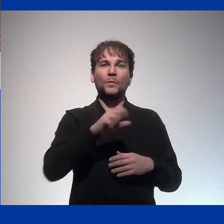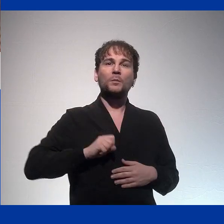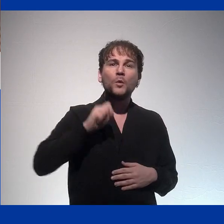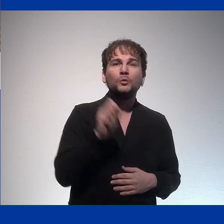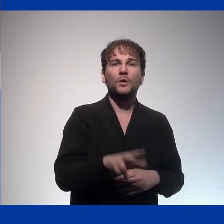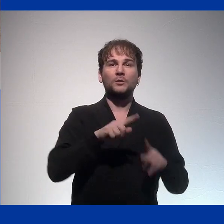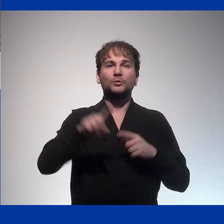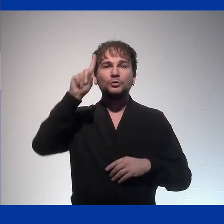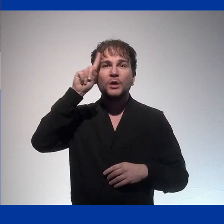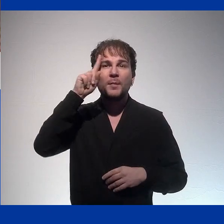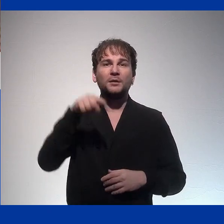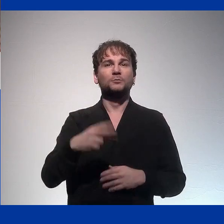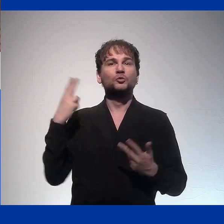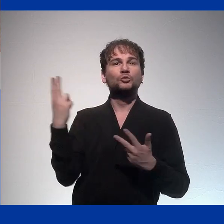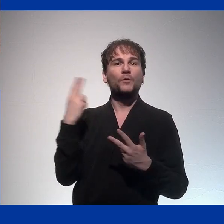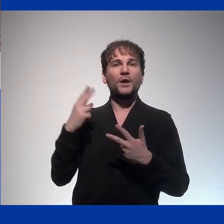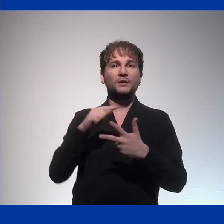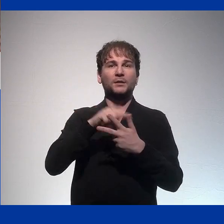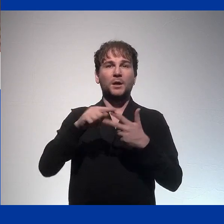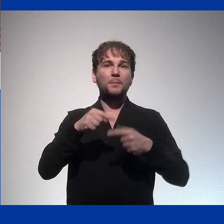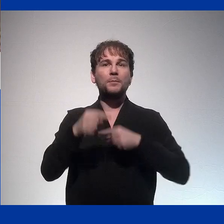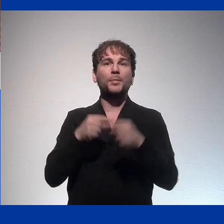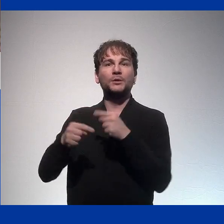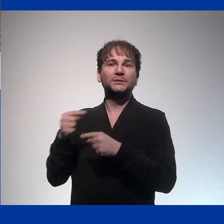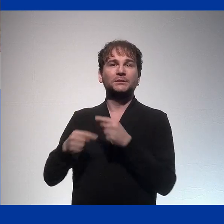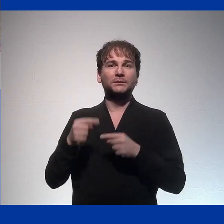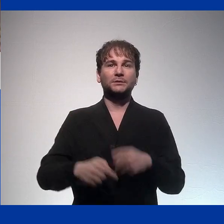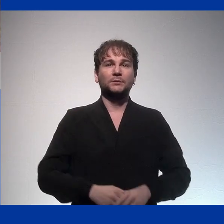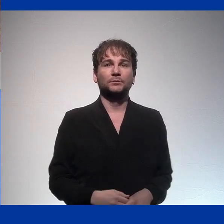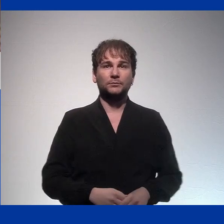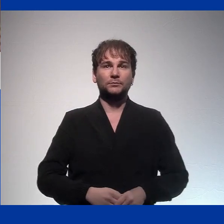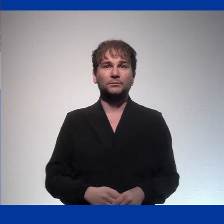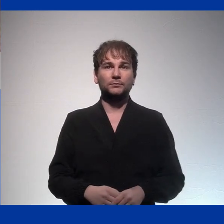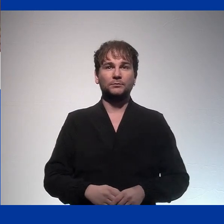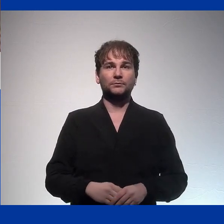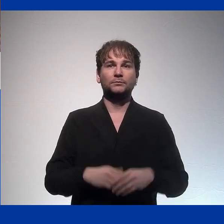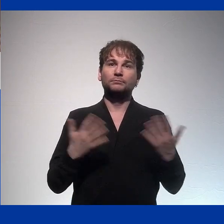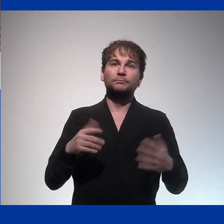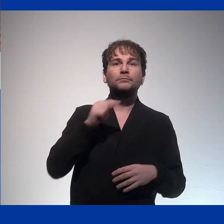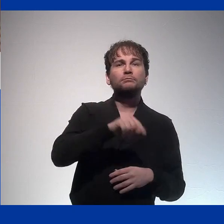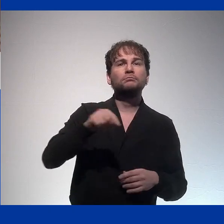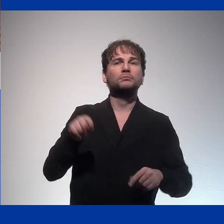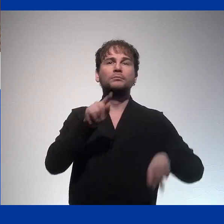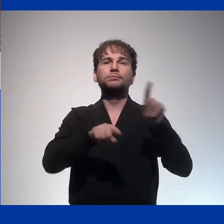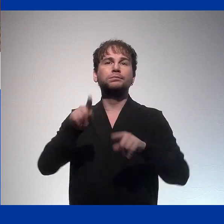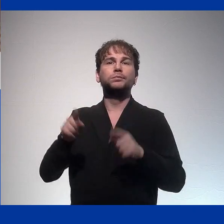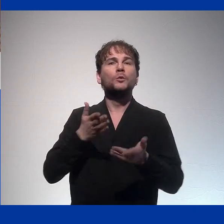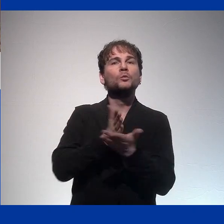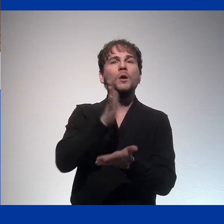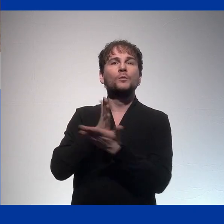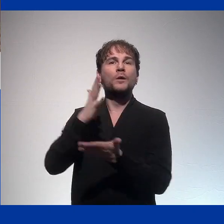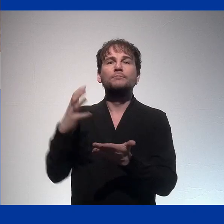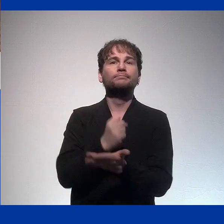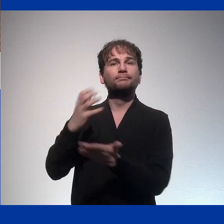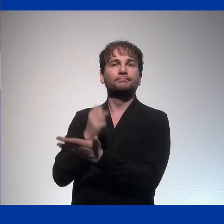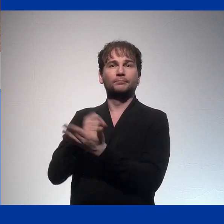these priorities are youth policy approach based on rights, the connection of EU to young